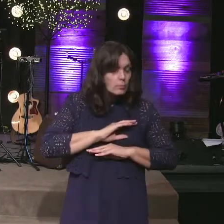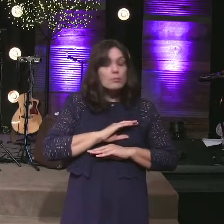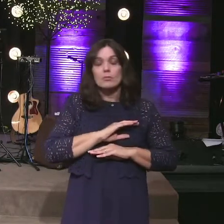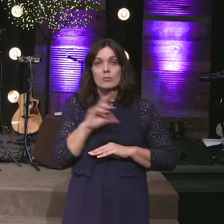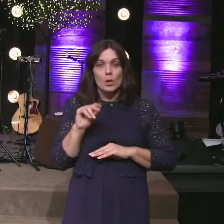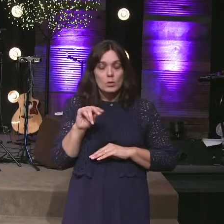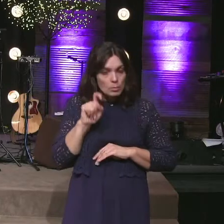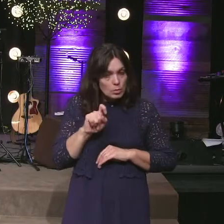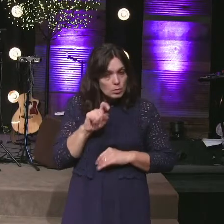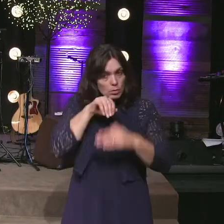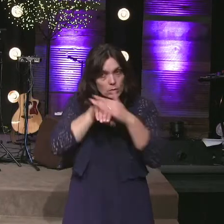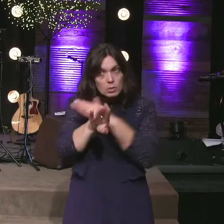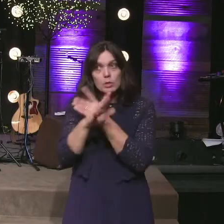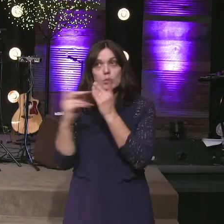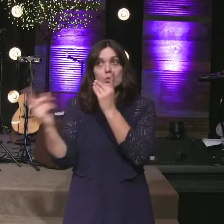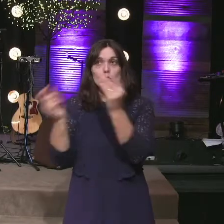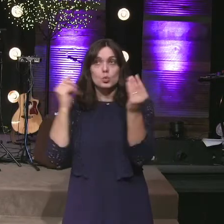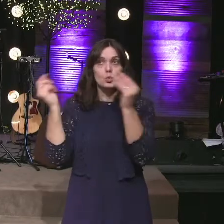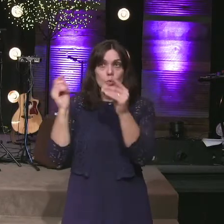Right?